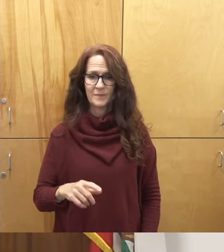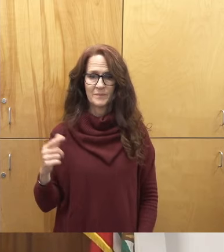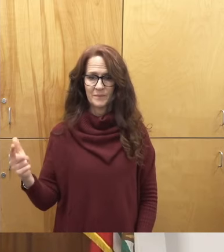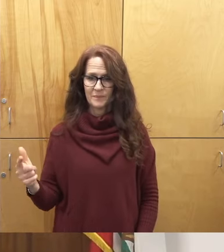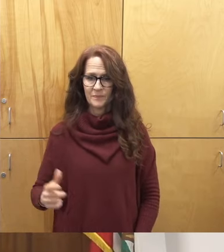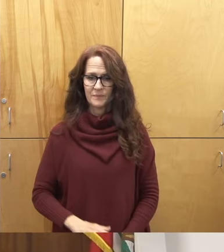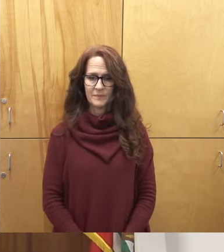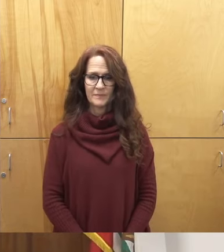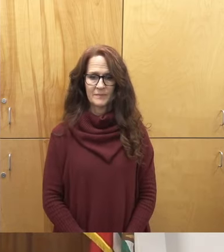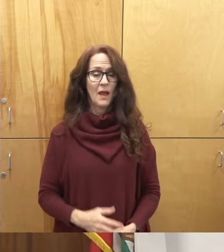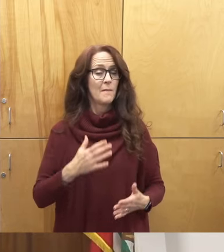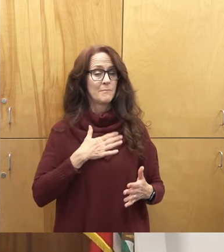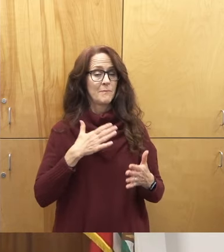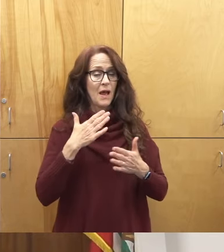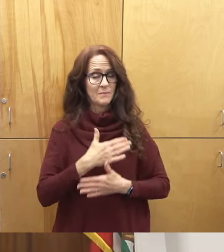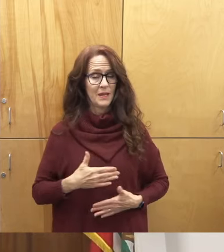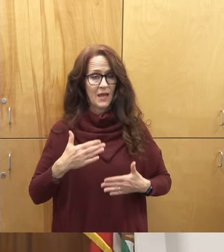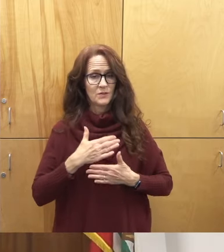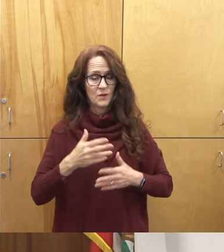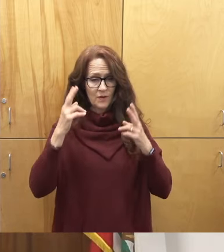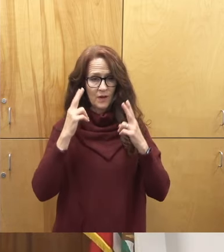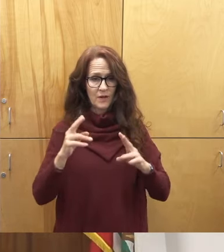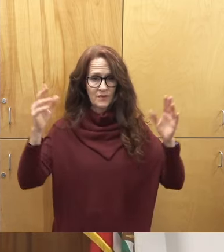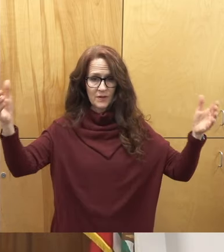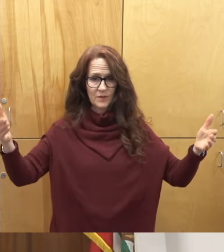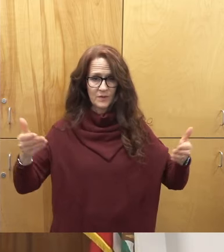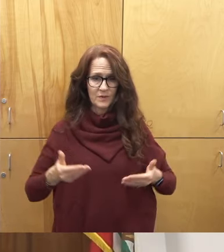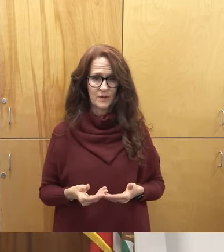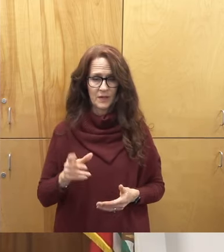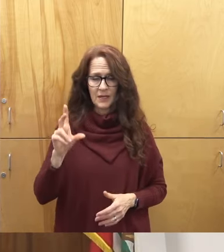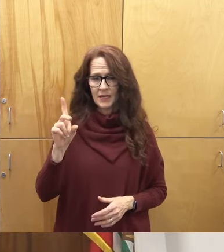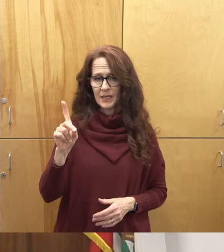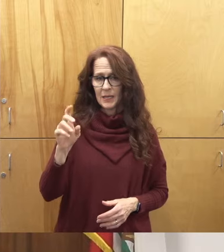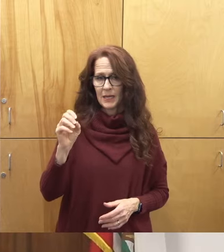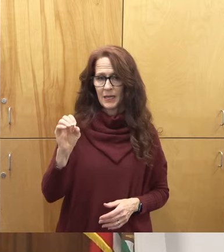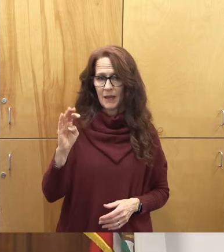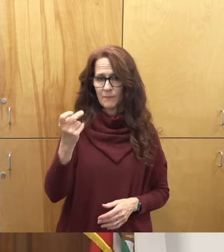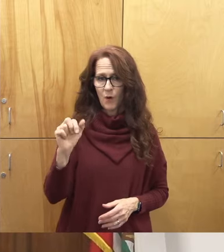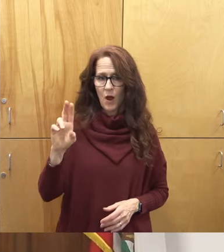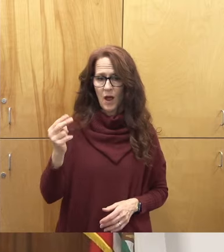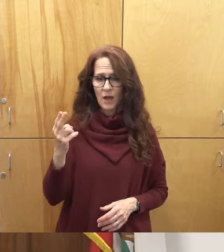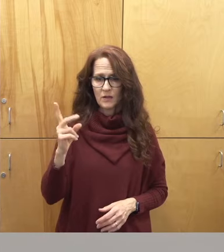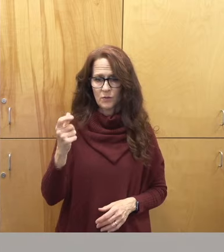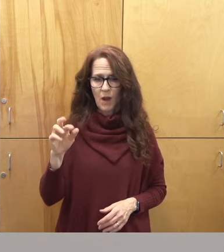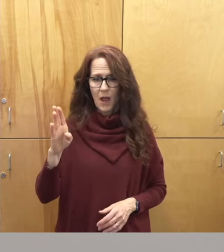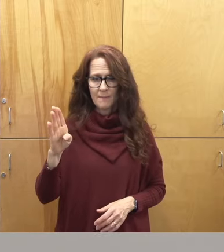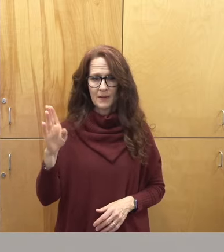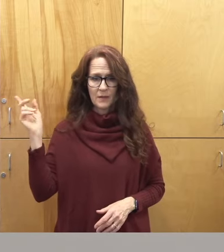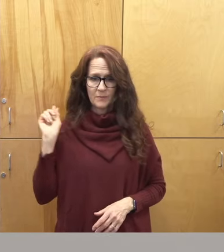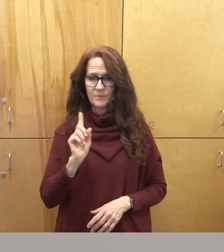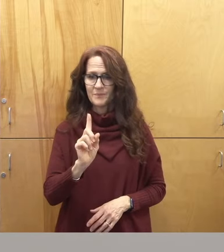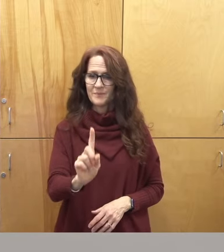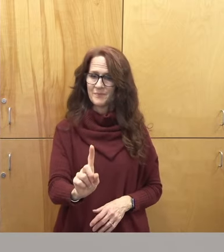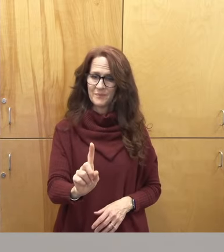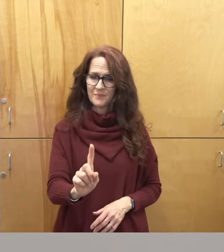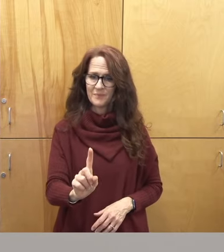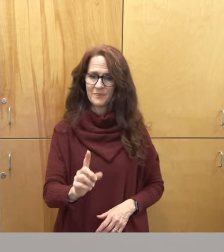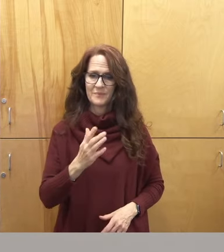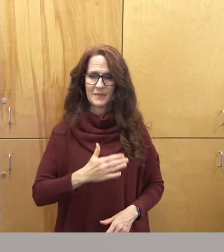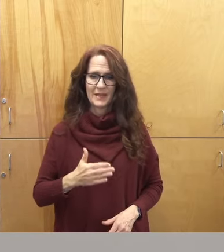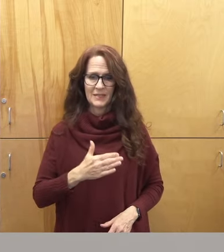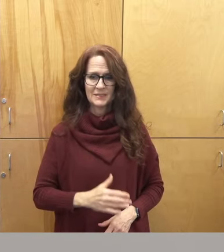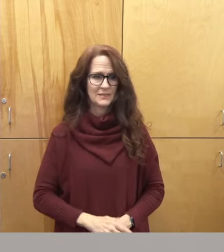I have the pleasure and honor of introducing Deborah Drabb. If she would come forward to the microphone,